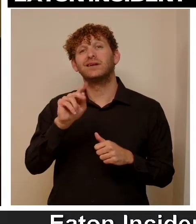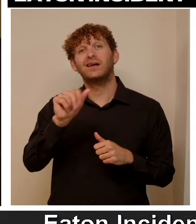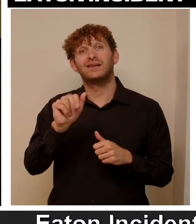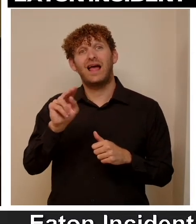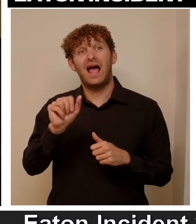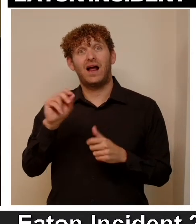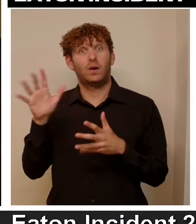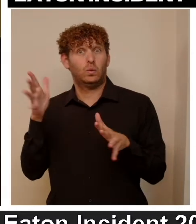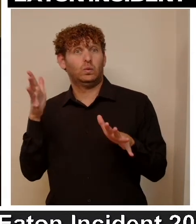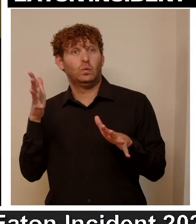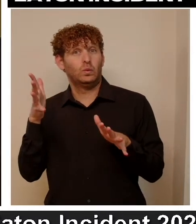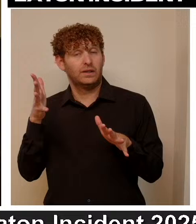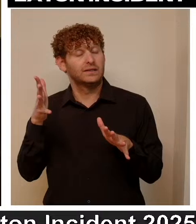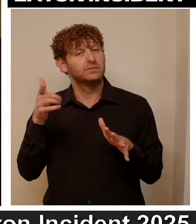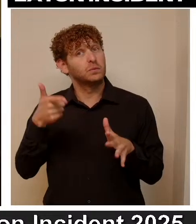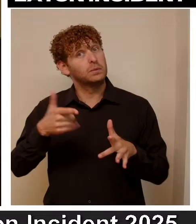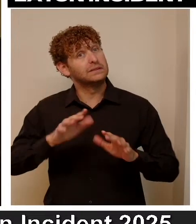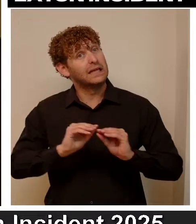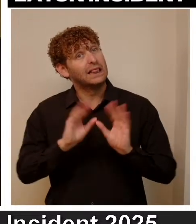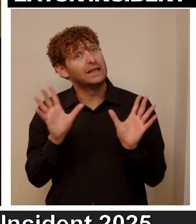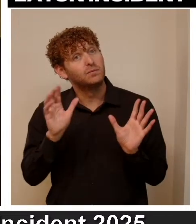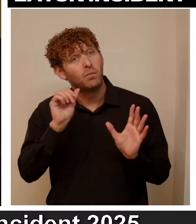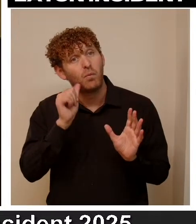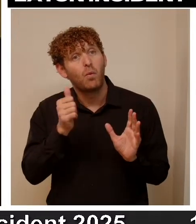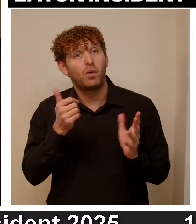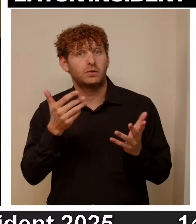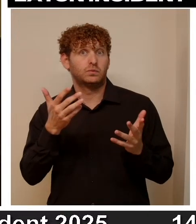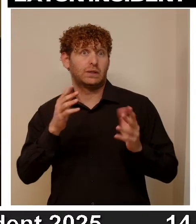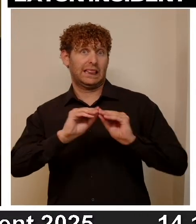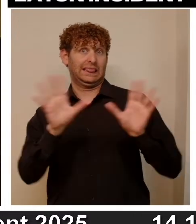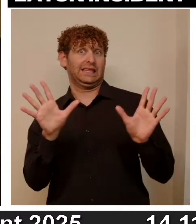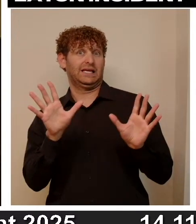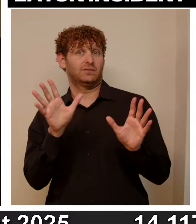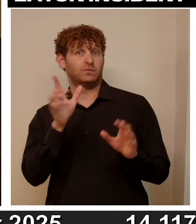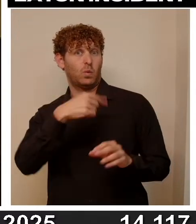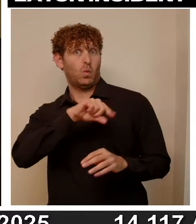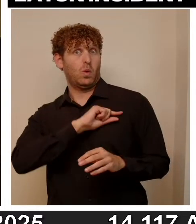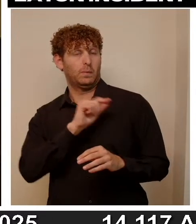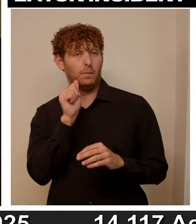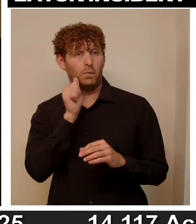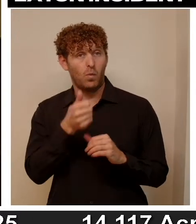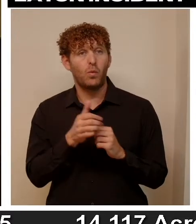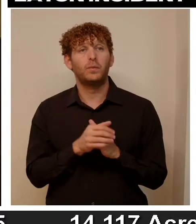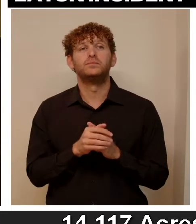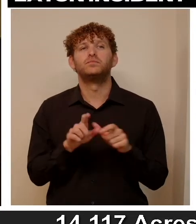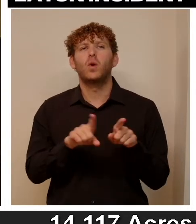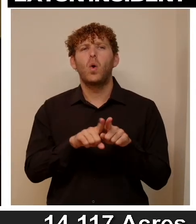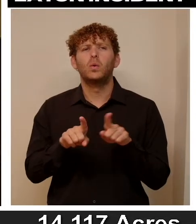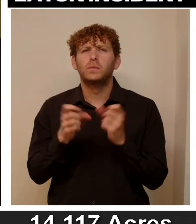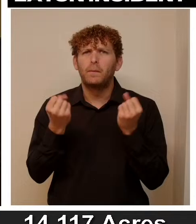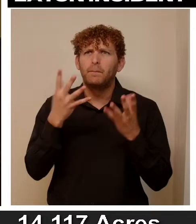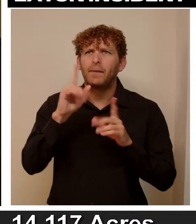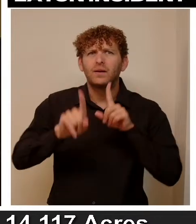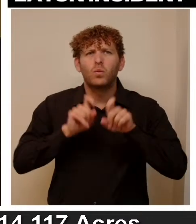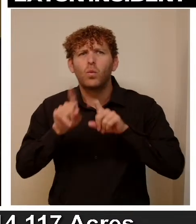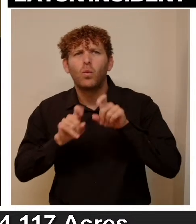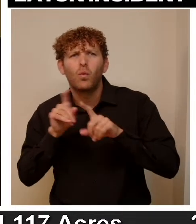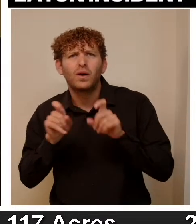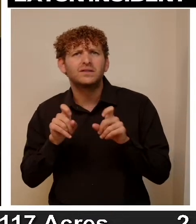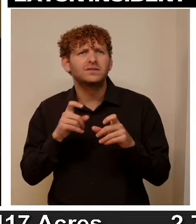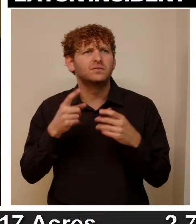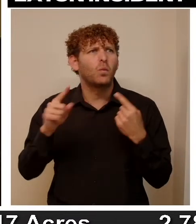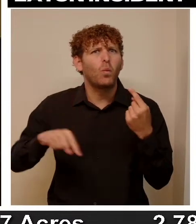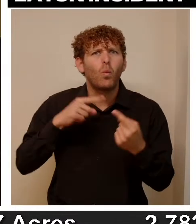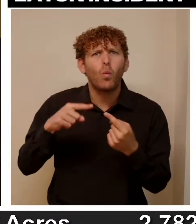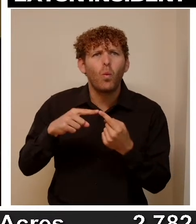return to some good AQI values. We have also been receiving a lot of questions regarding when can I come back into my